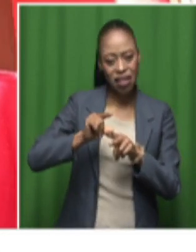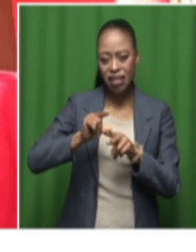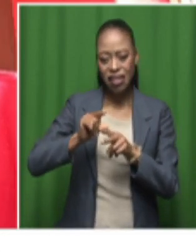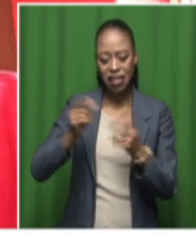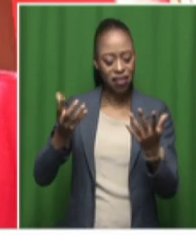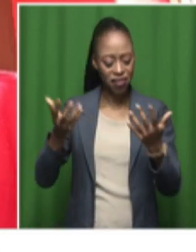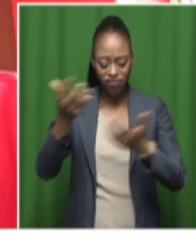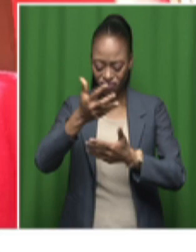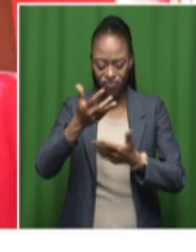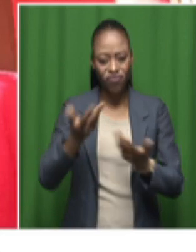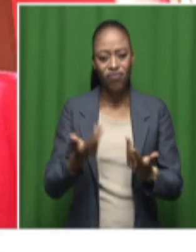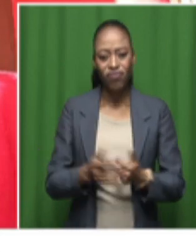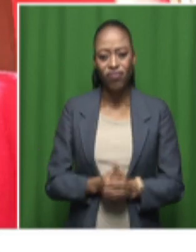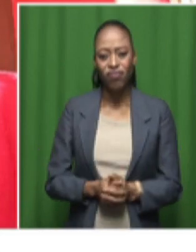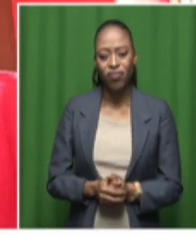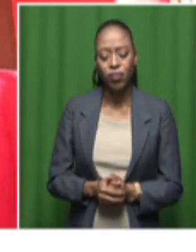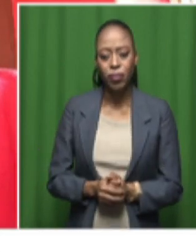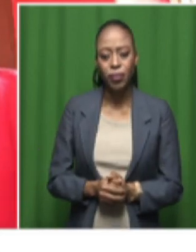not coming through.